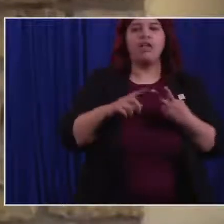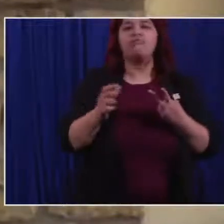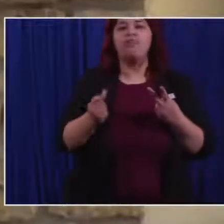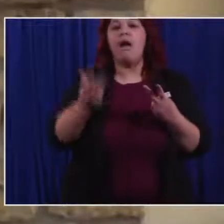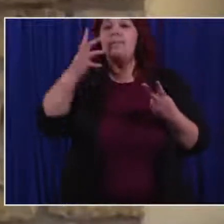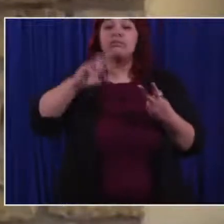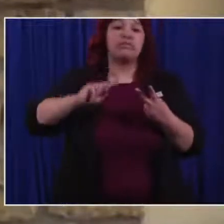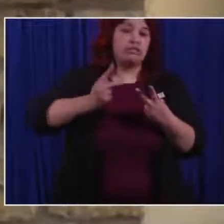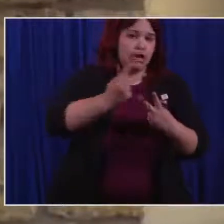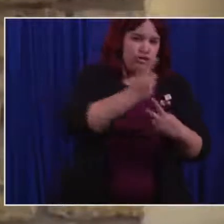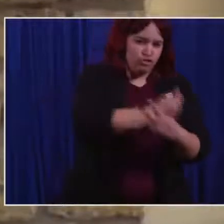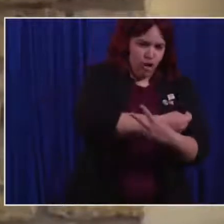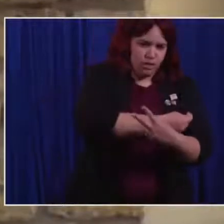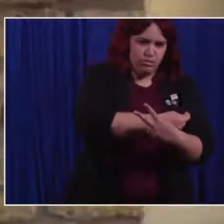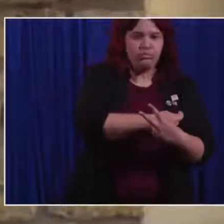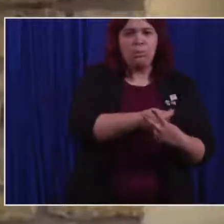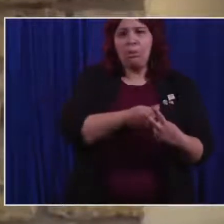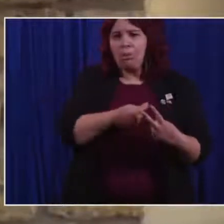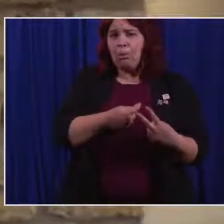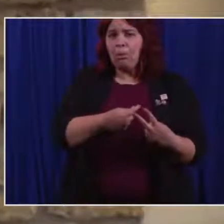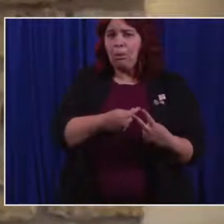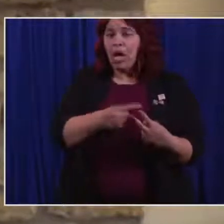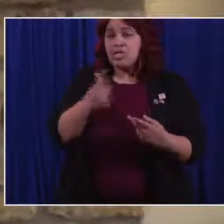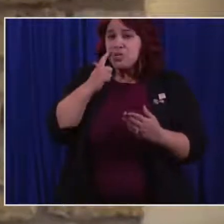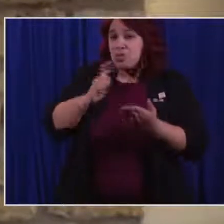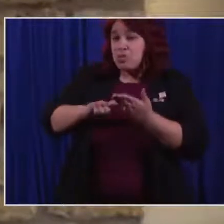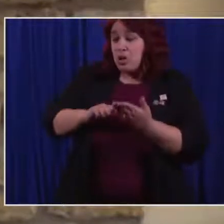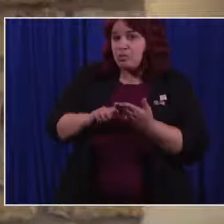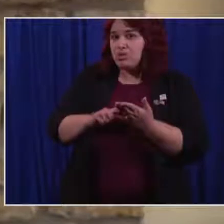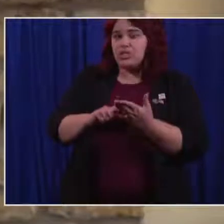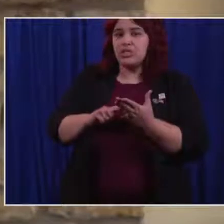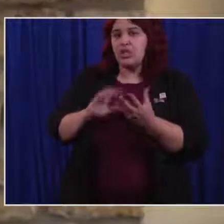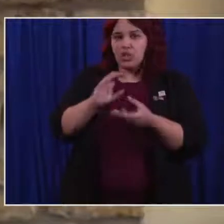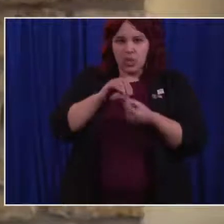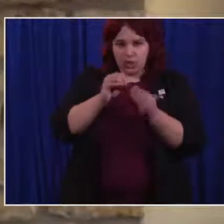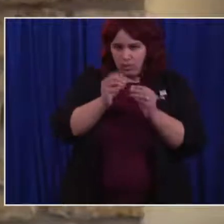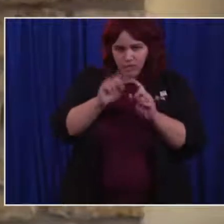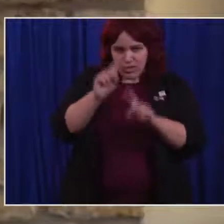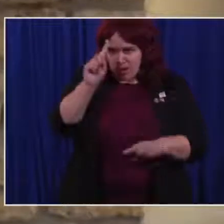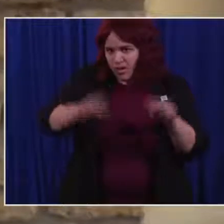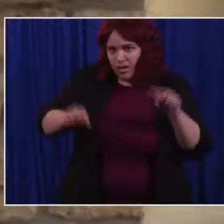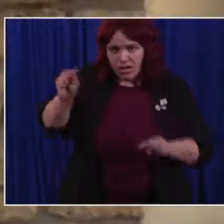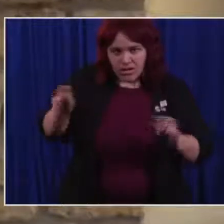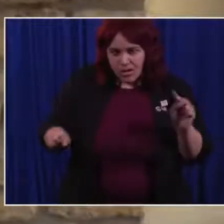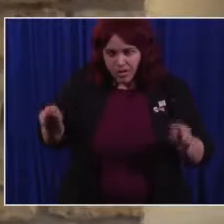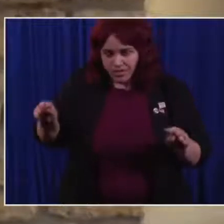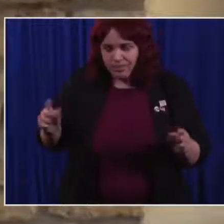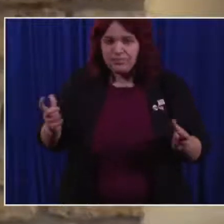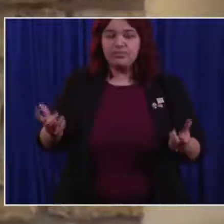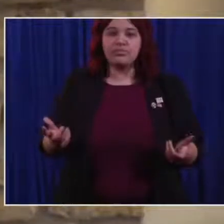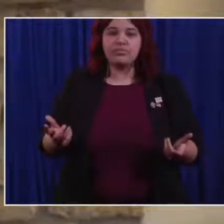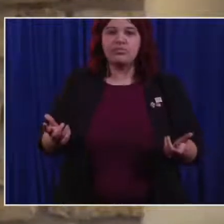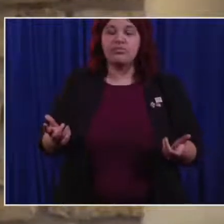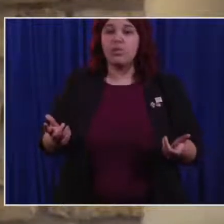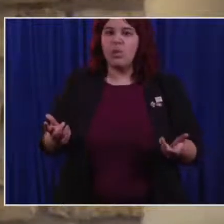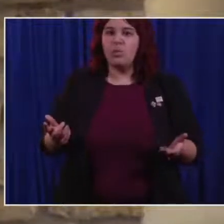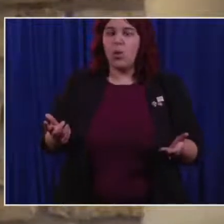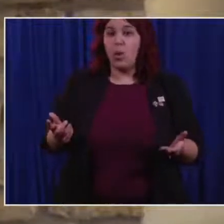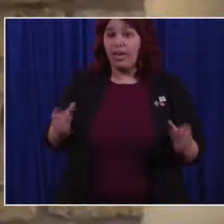what you will find is the numbers are all over the place. It's hard to even get a pattern in